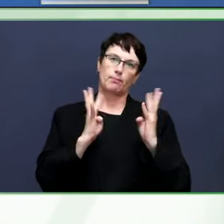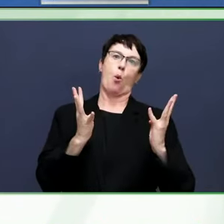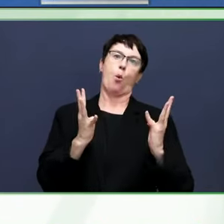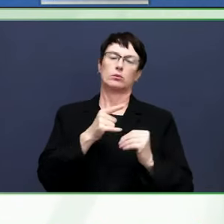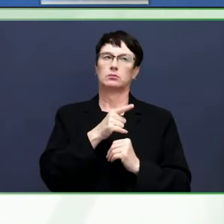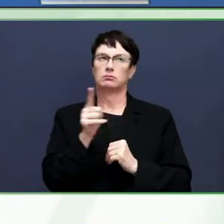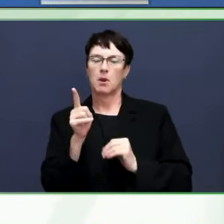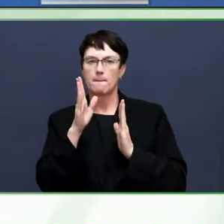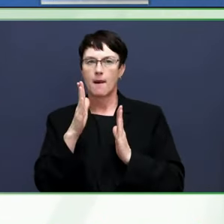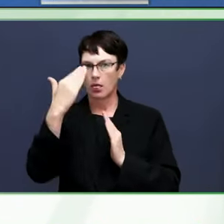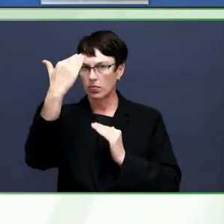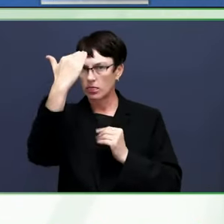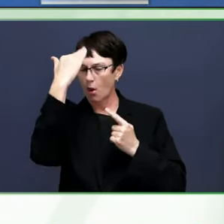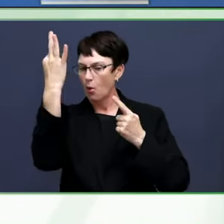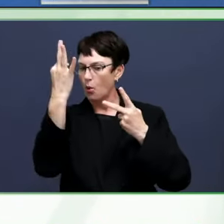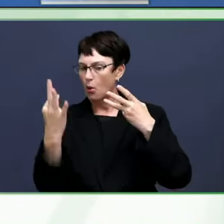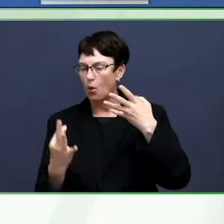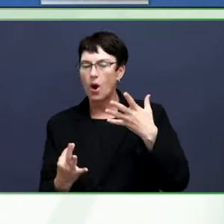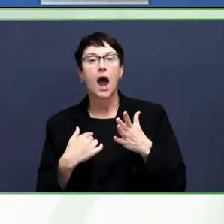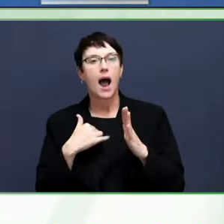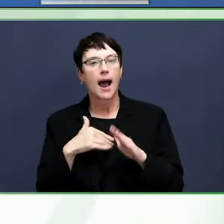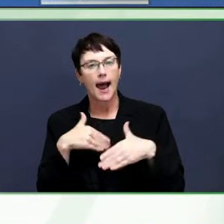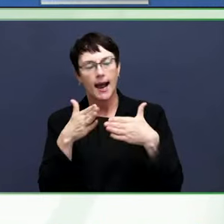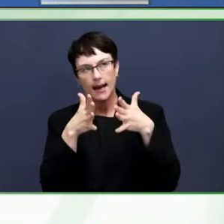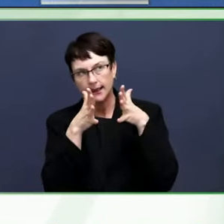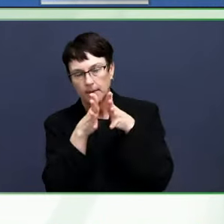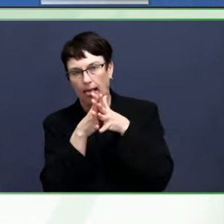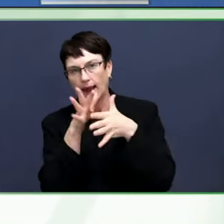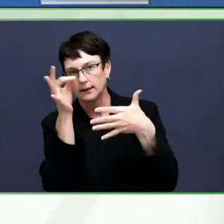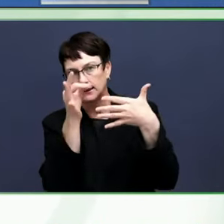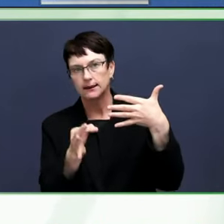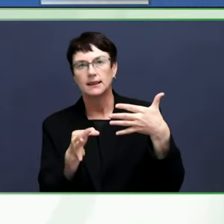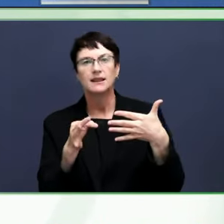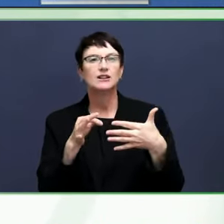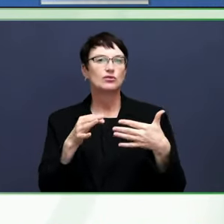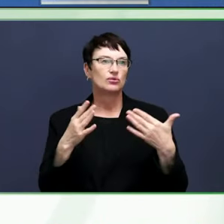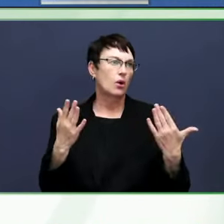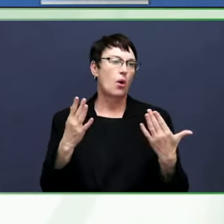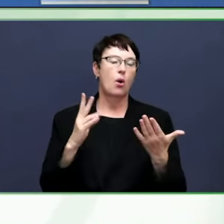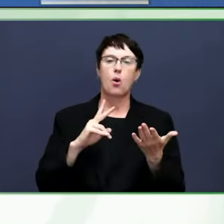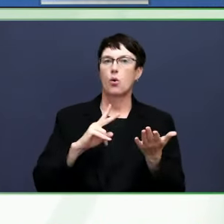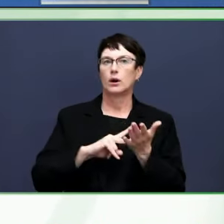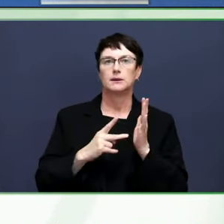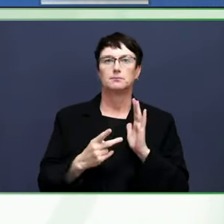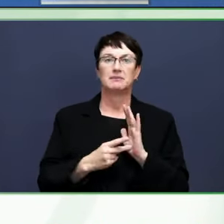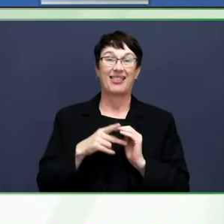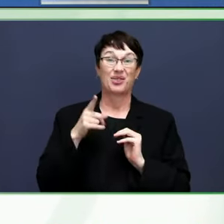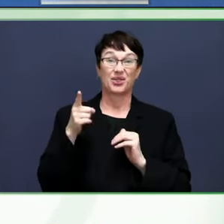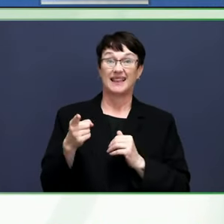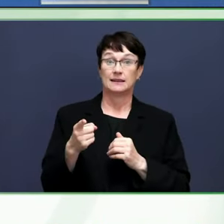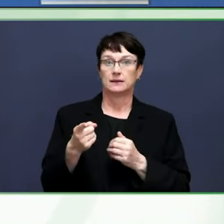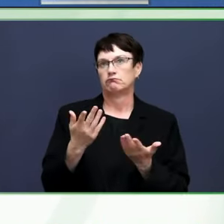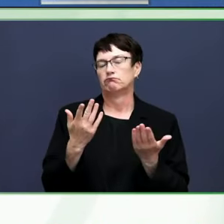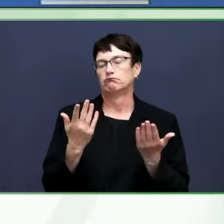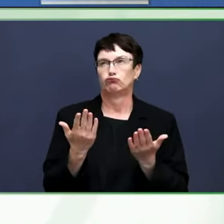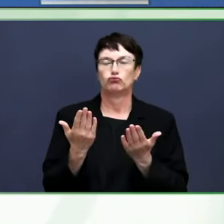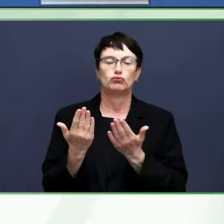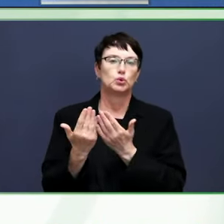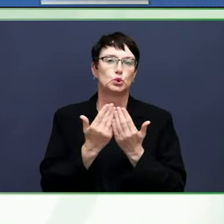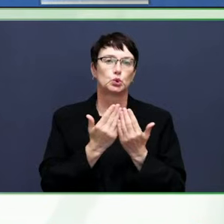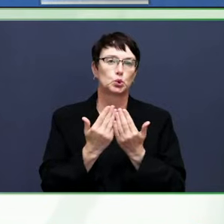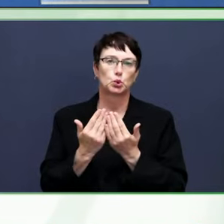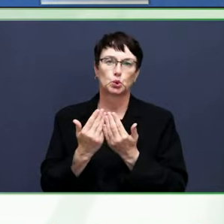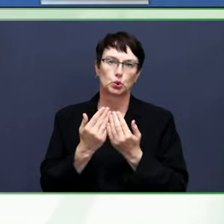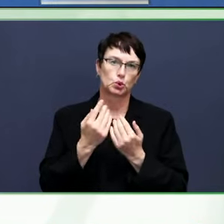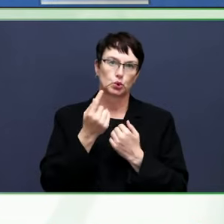what do they mean for the head teacher or the principal of the school? What do they have to consider during